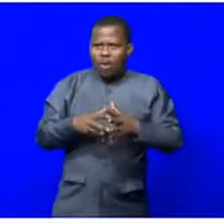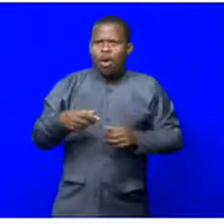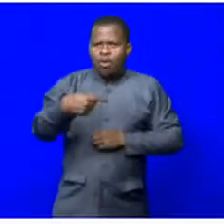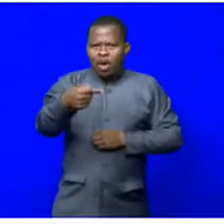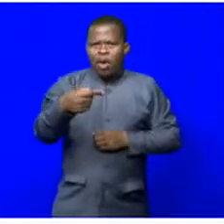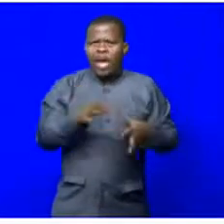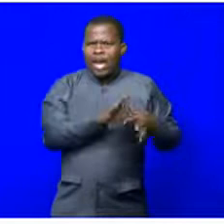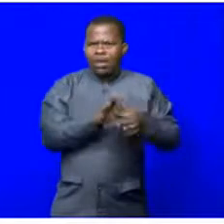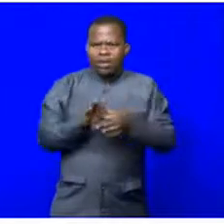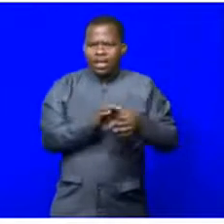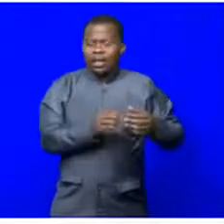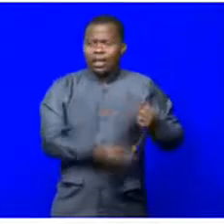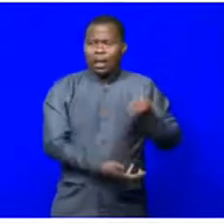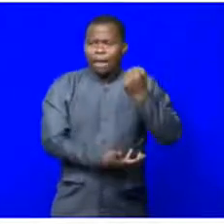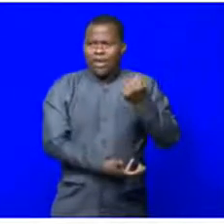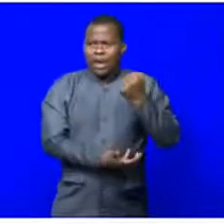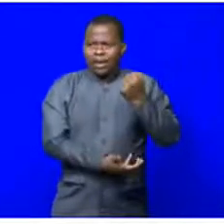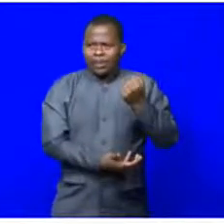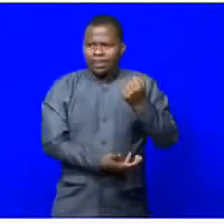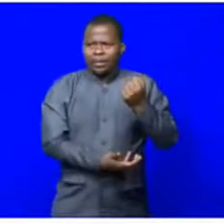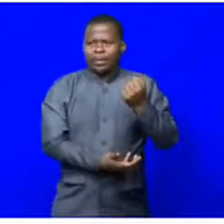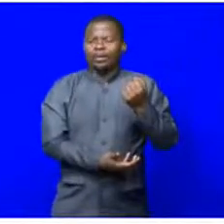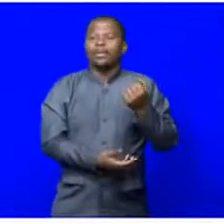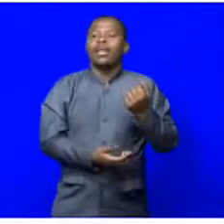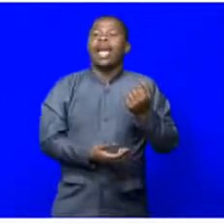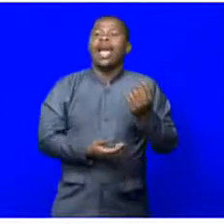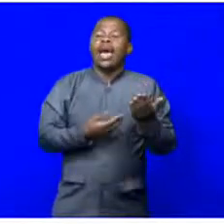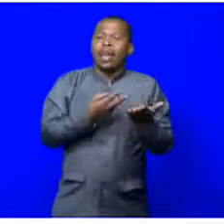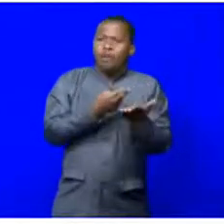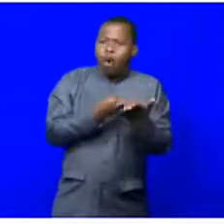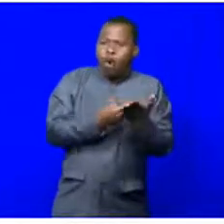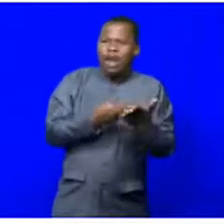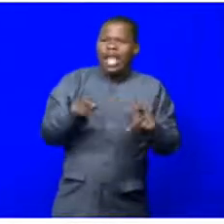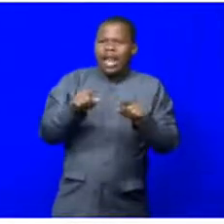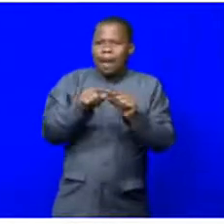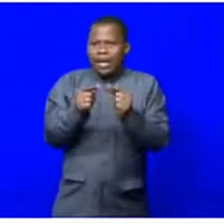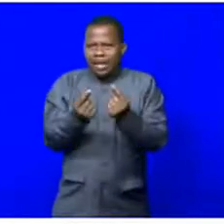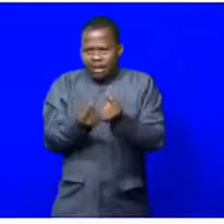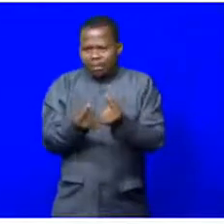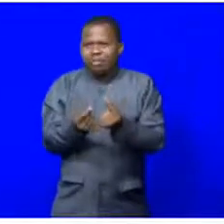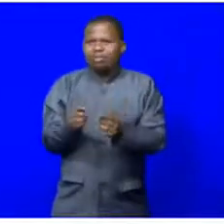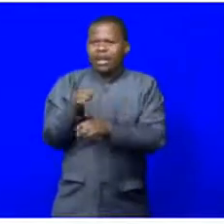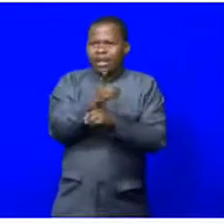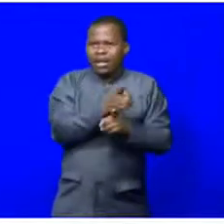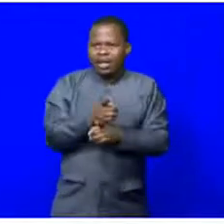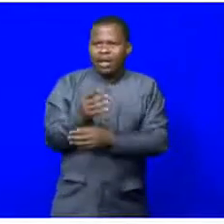tale nhlangano sathula umbiko emacembu nawo kukhona la kuvetile ngembiko timali